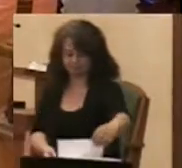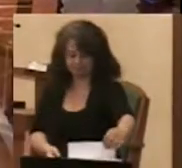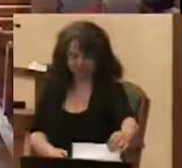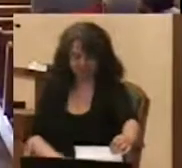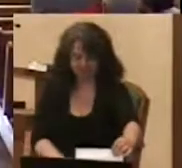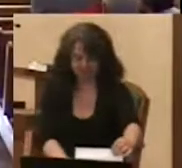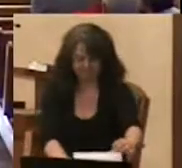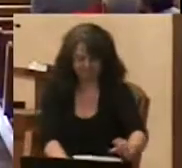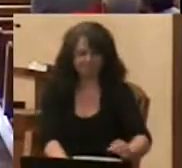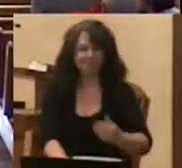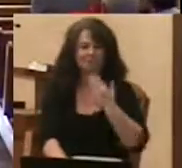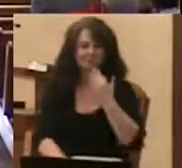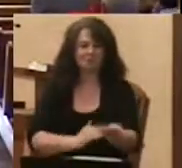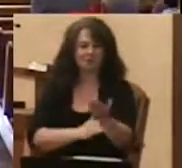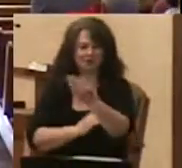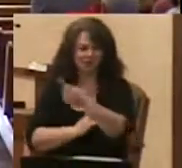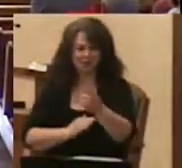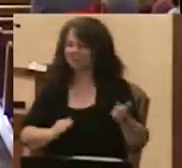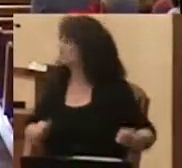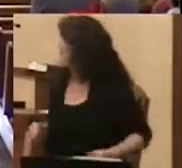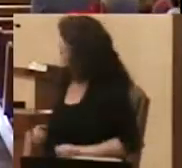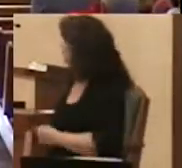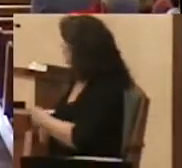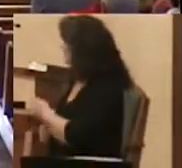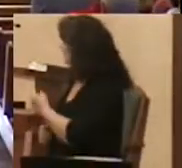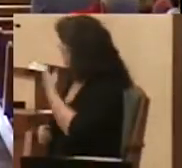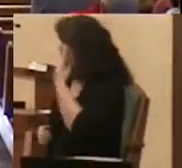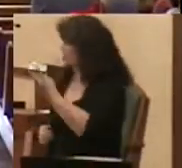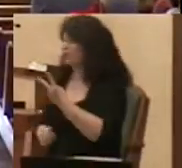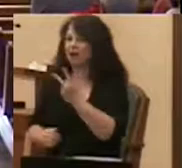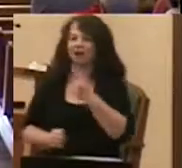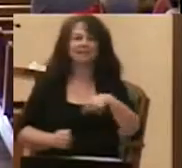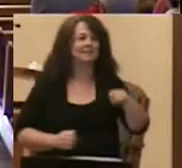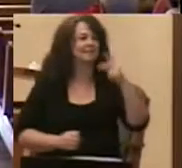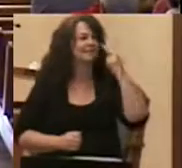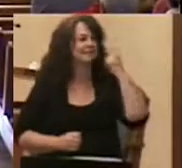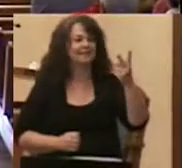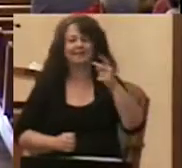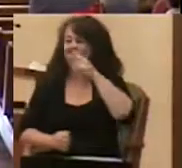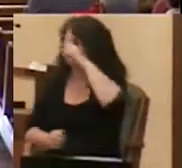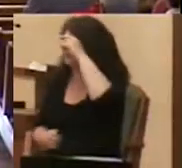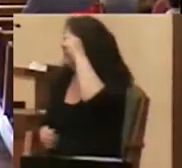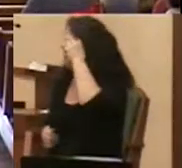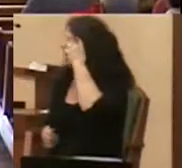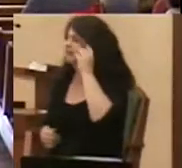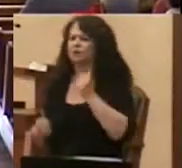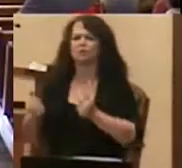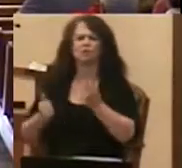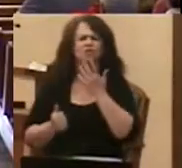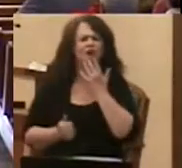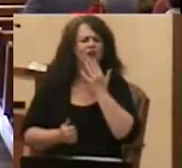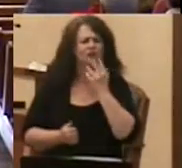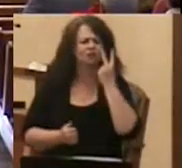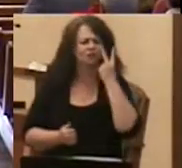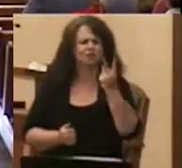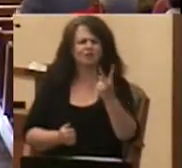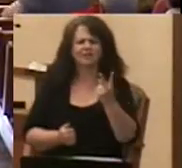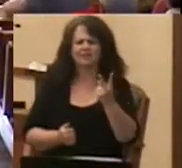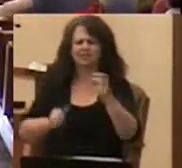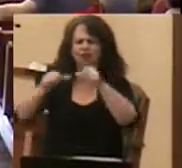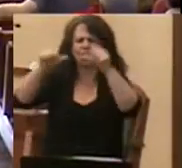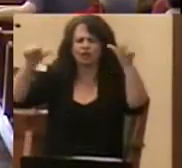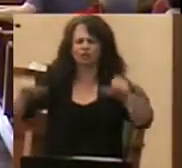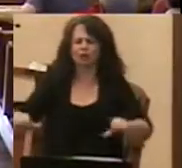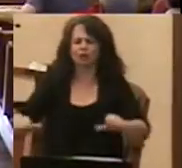Good morning to you. I want you to look around the sanctuary and see what colors are there on the altar, behind